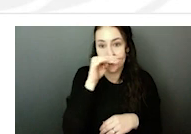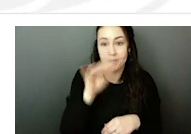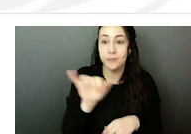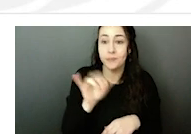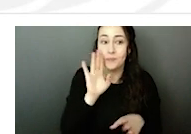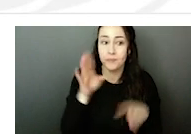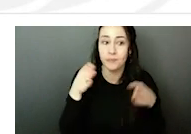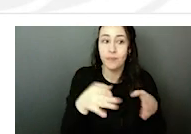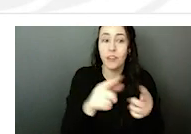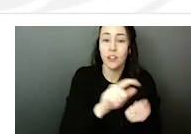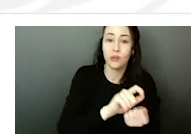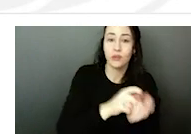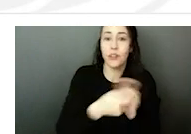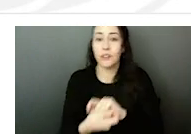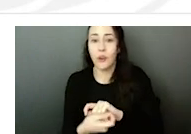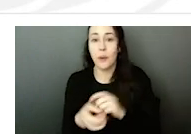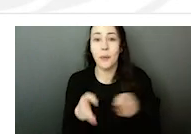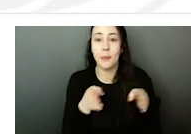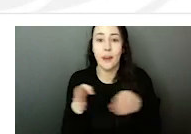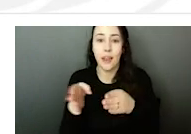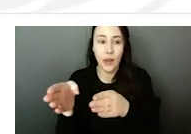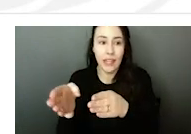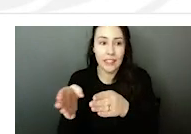transformative pathways.